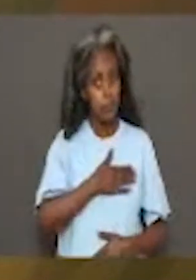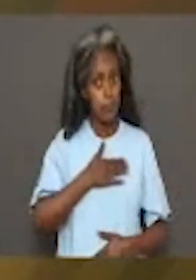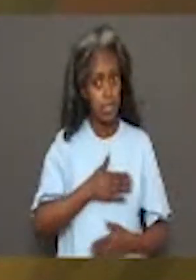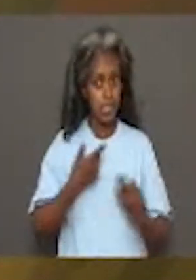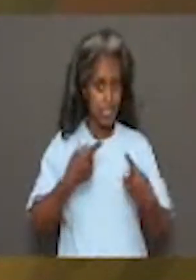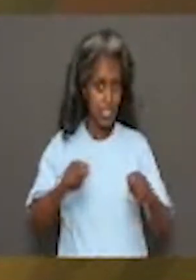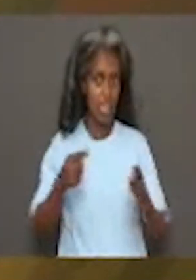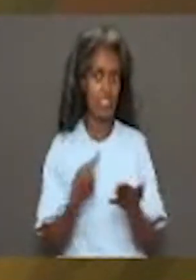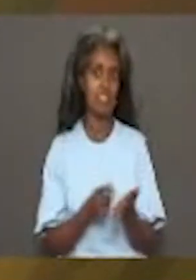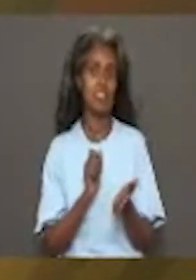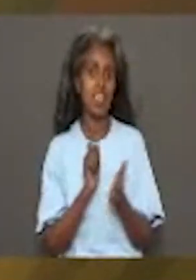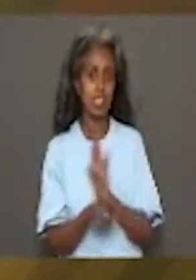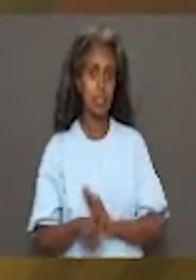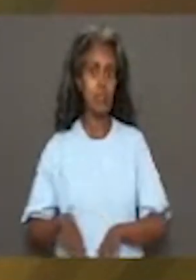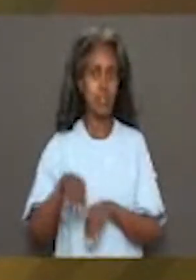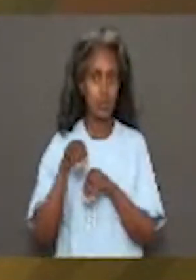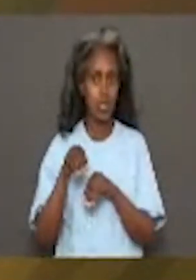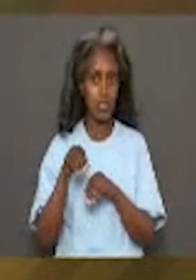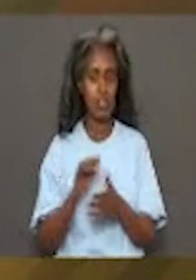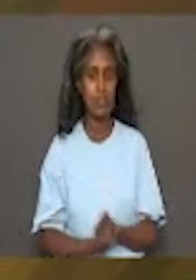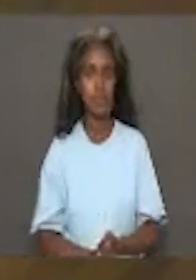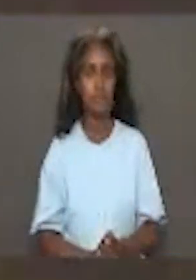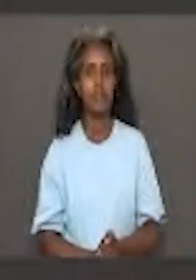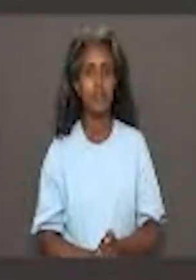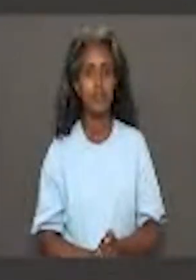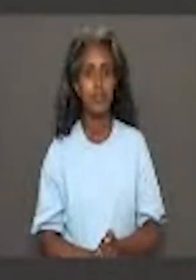Please try these examples, students.